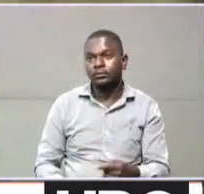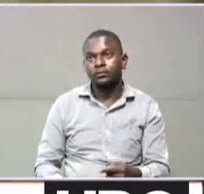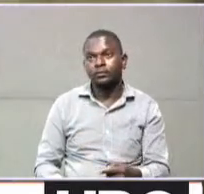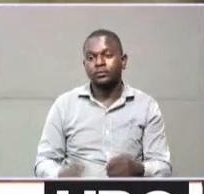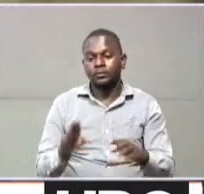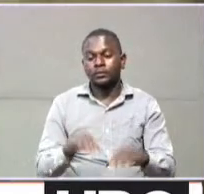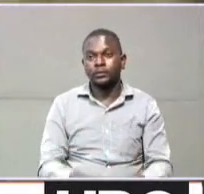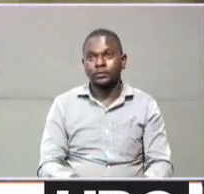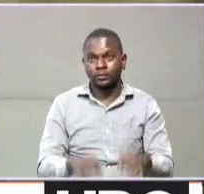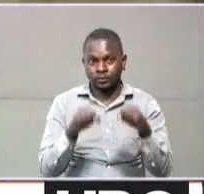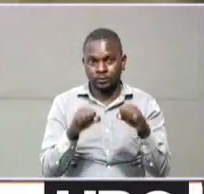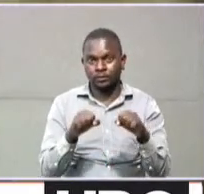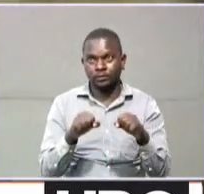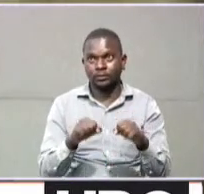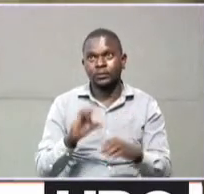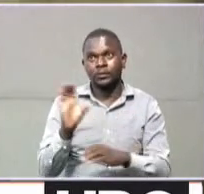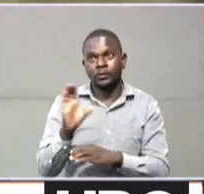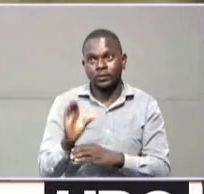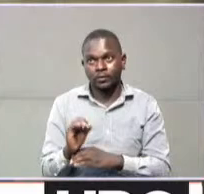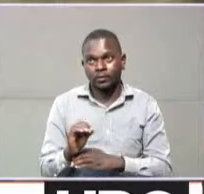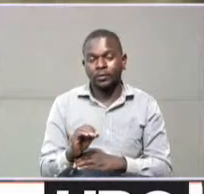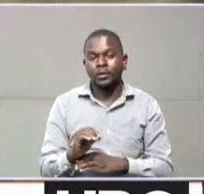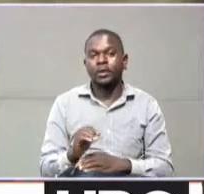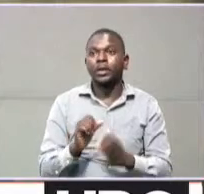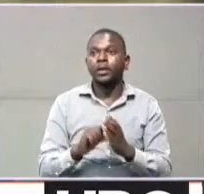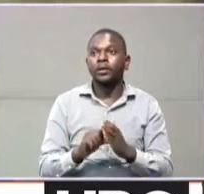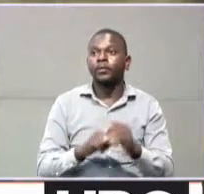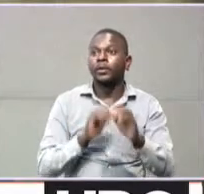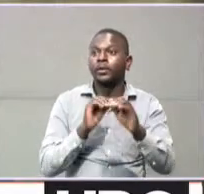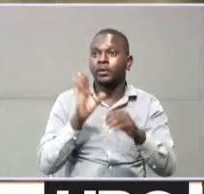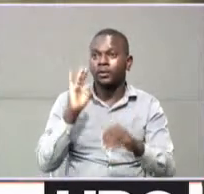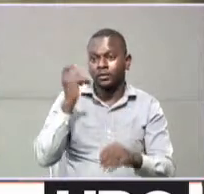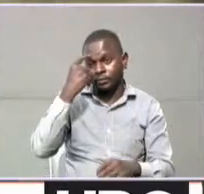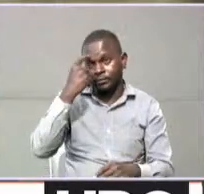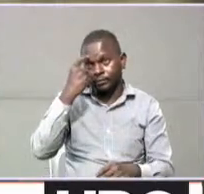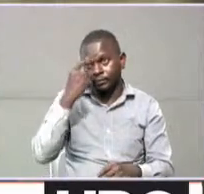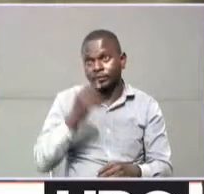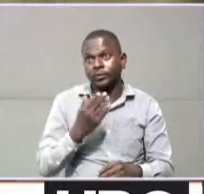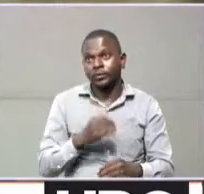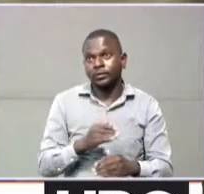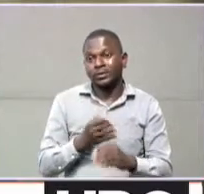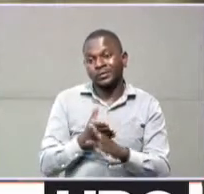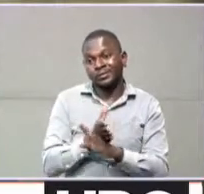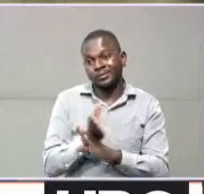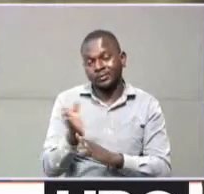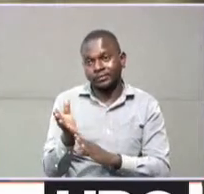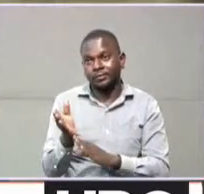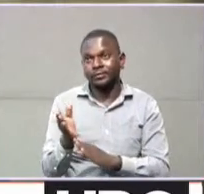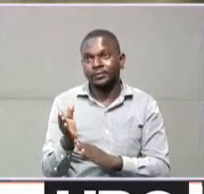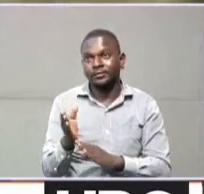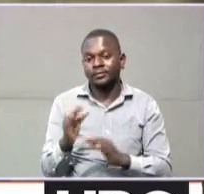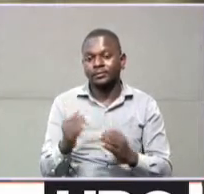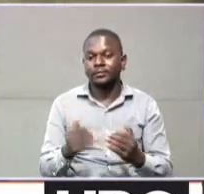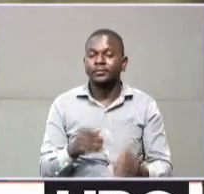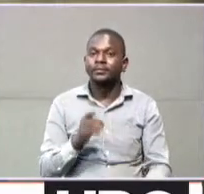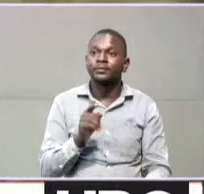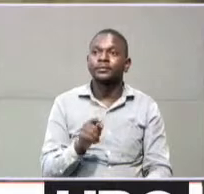a chairperson community local government please resume you might be wanting to defect and you do it from